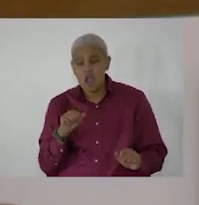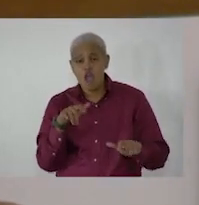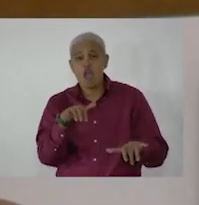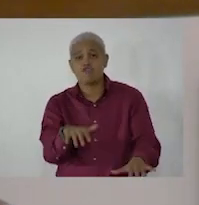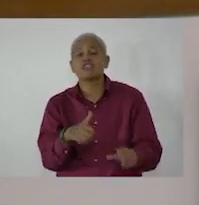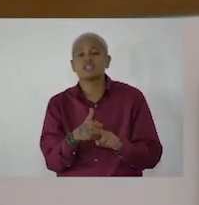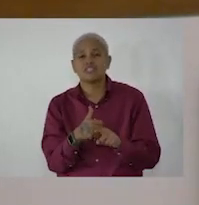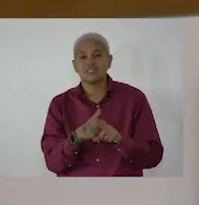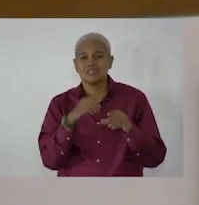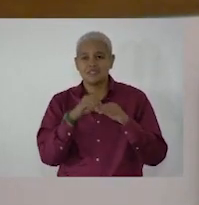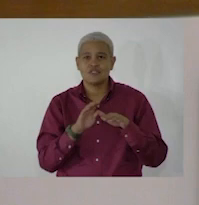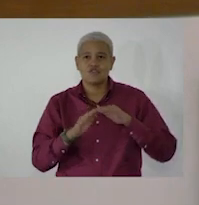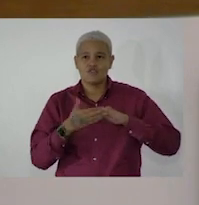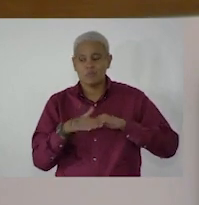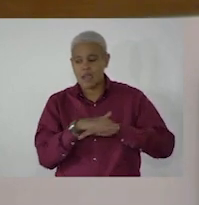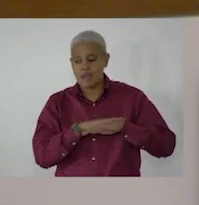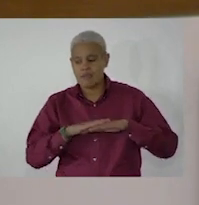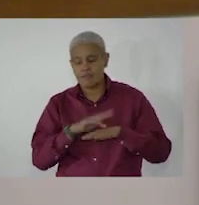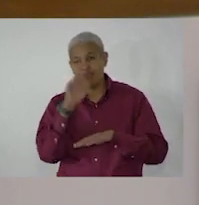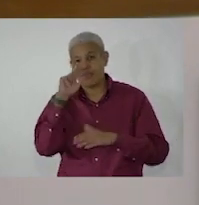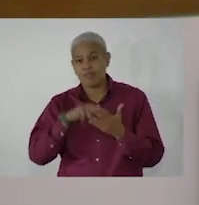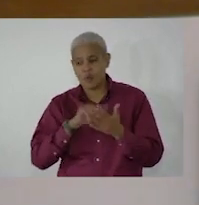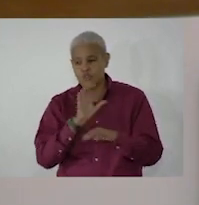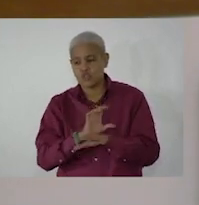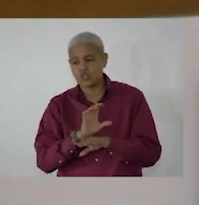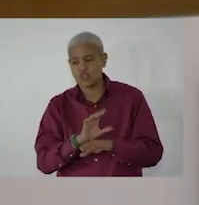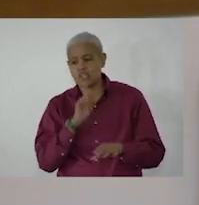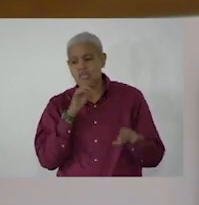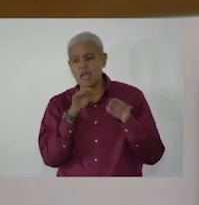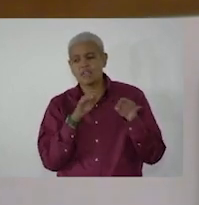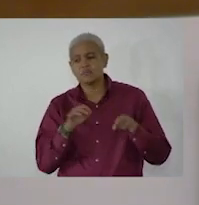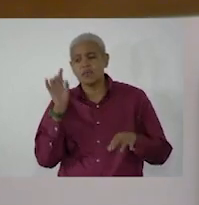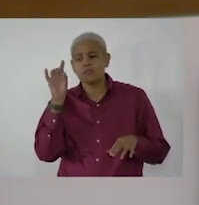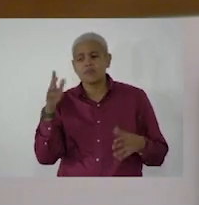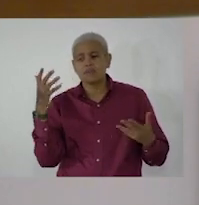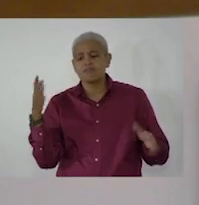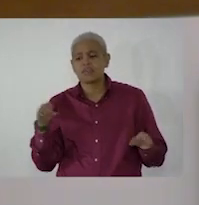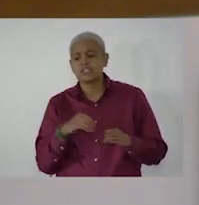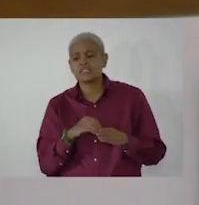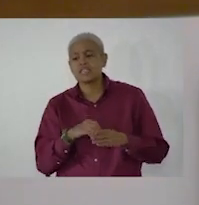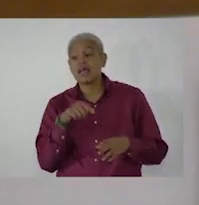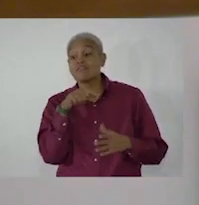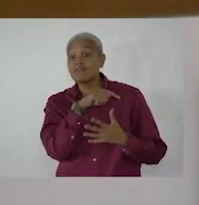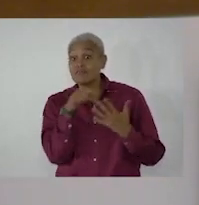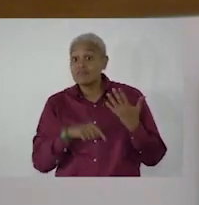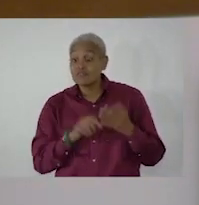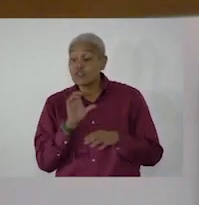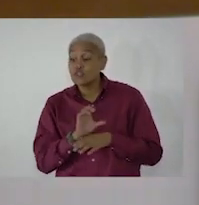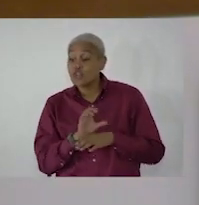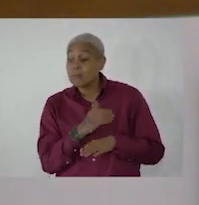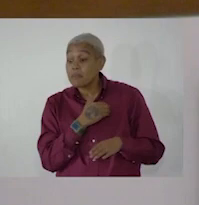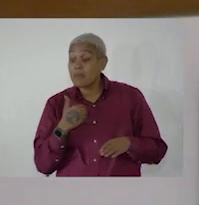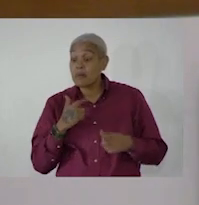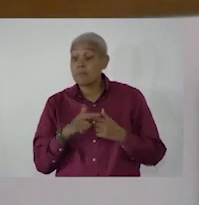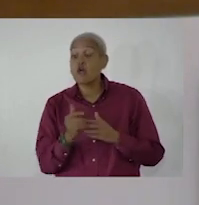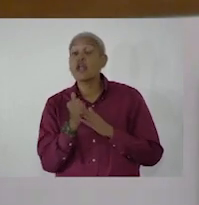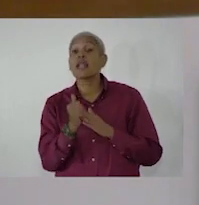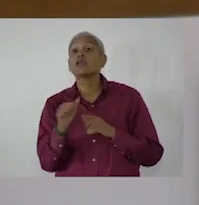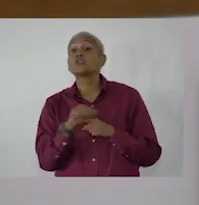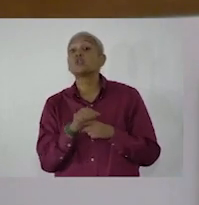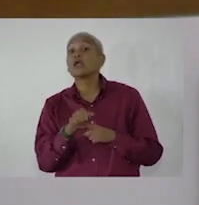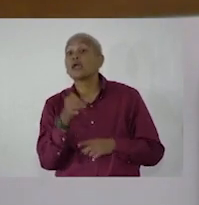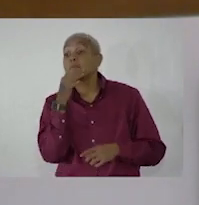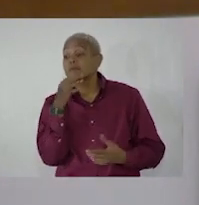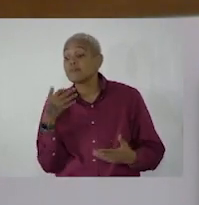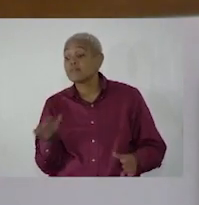congregations across Jamaica. A point to note, Madam Speaker, is that once these church members and leaders are trained,